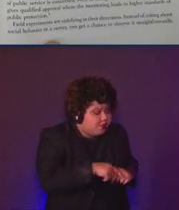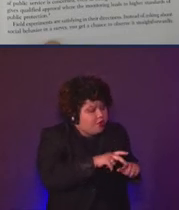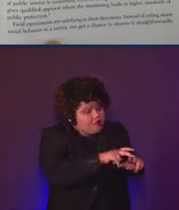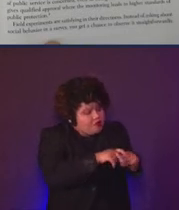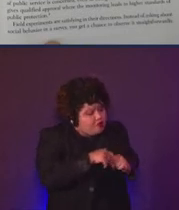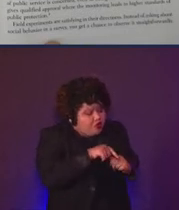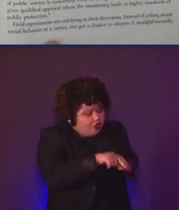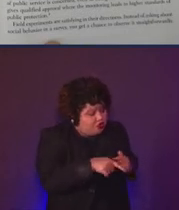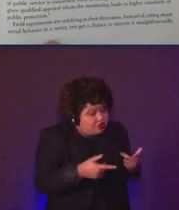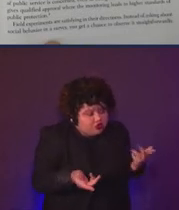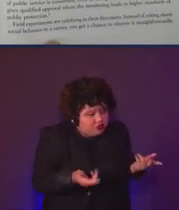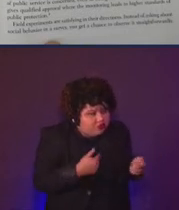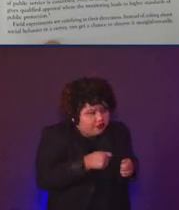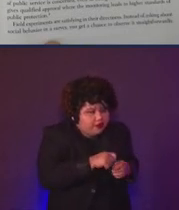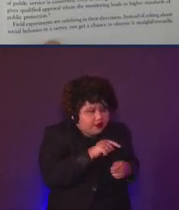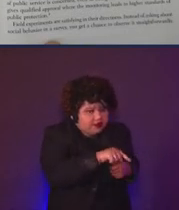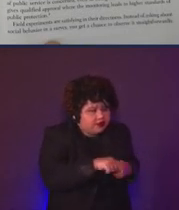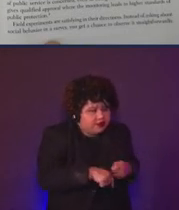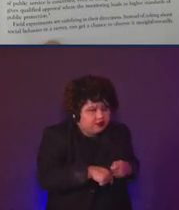whatever they were doing.